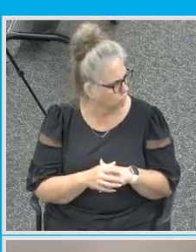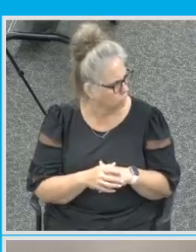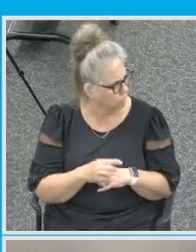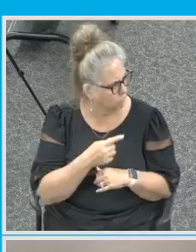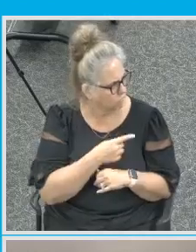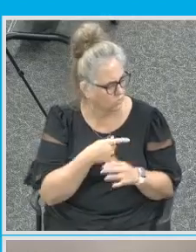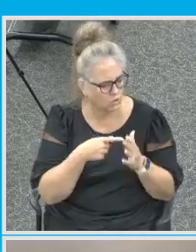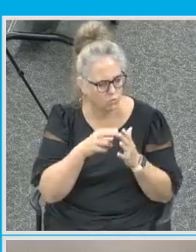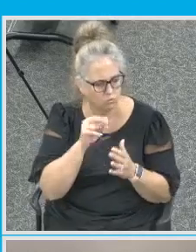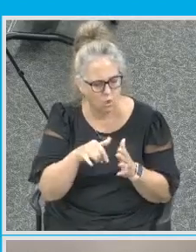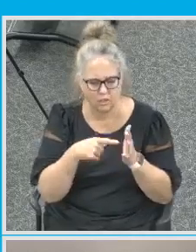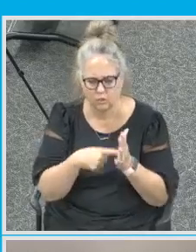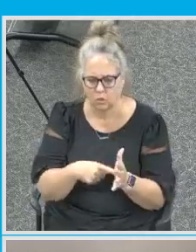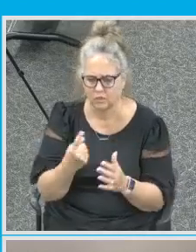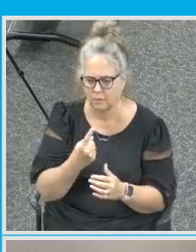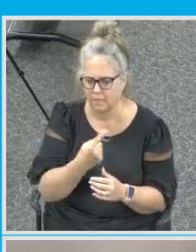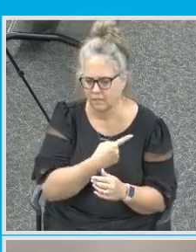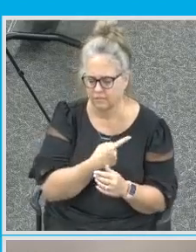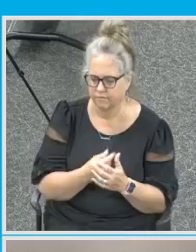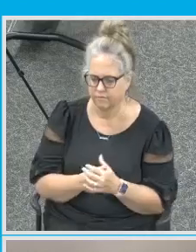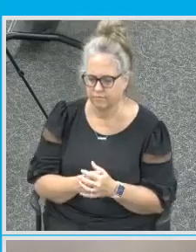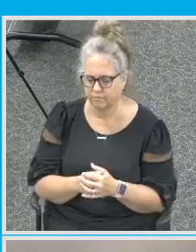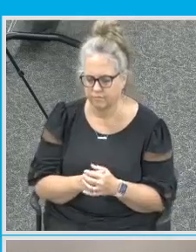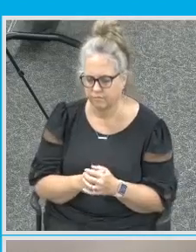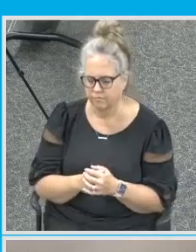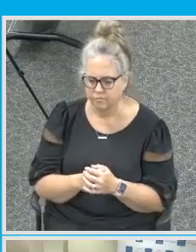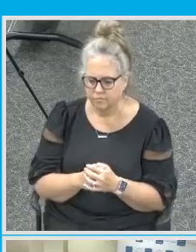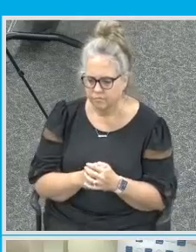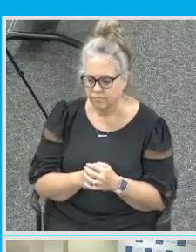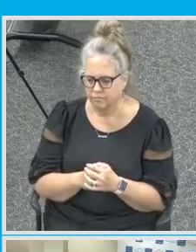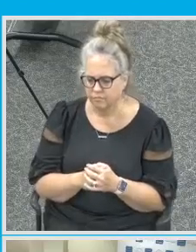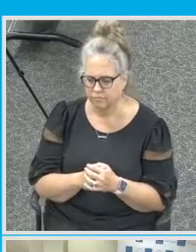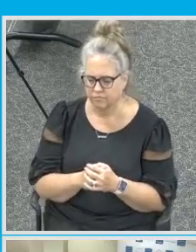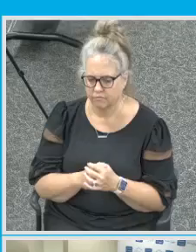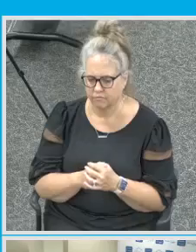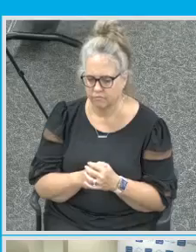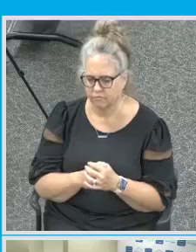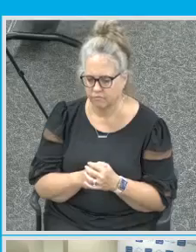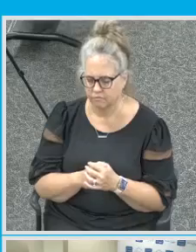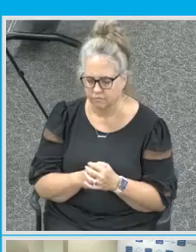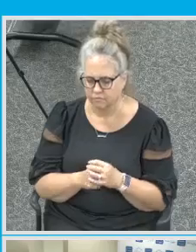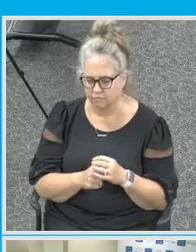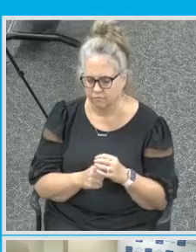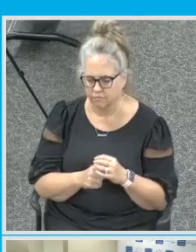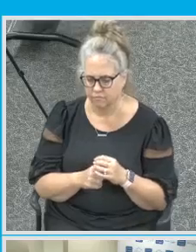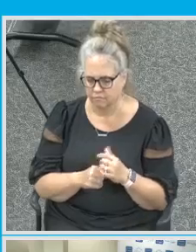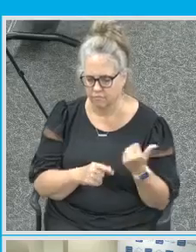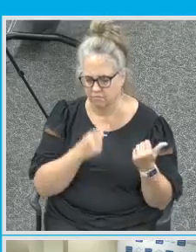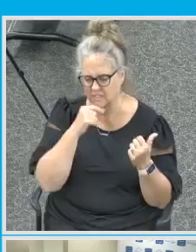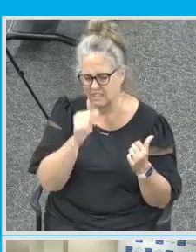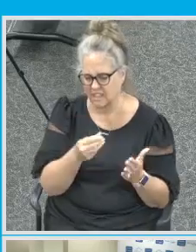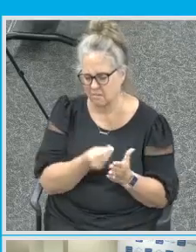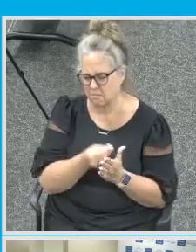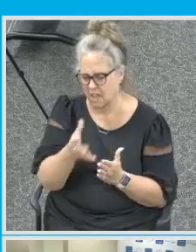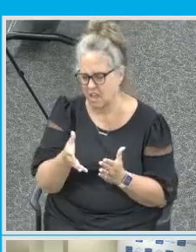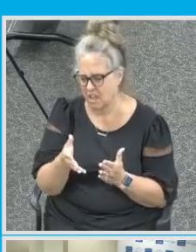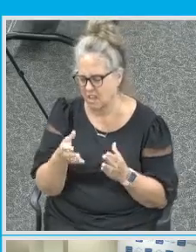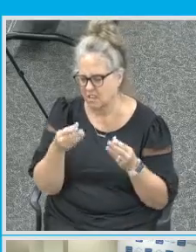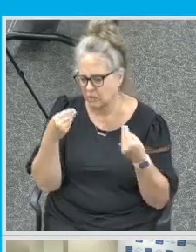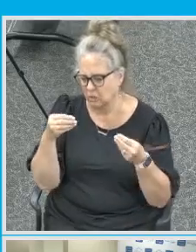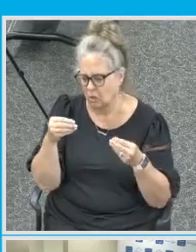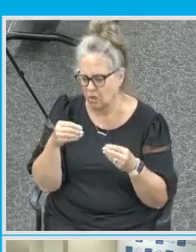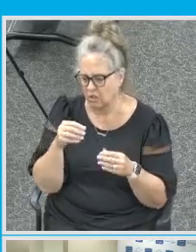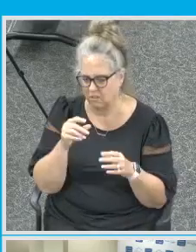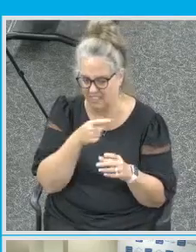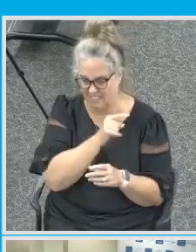in the community. They're relatively inexpensive, and they really help kill those baby mosquitoes before they